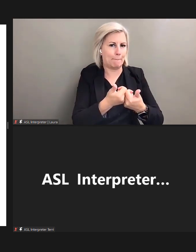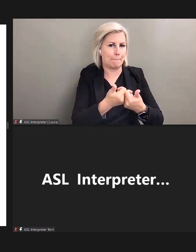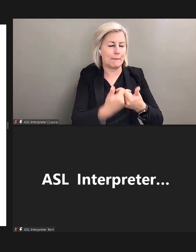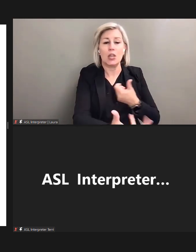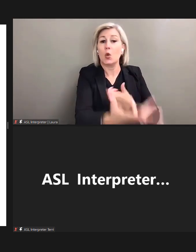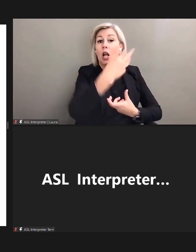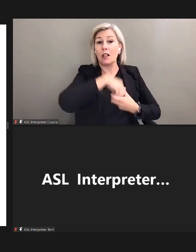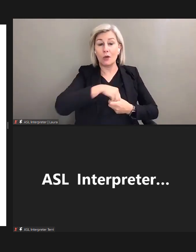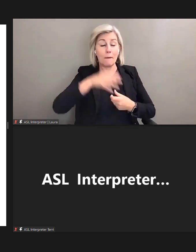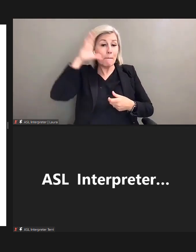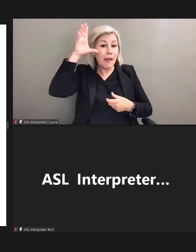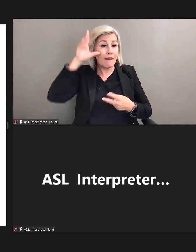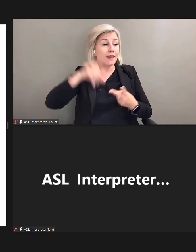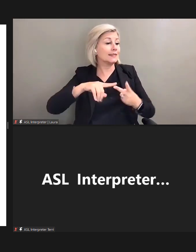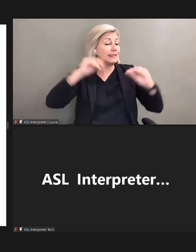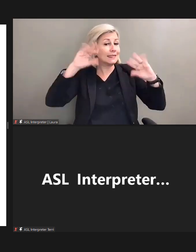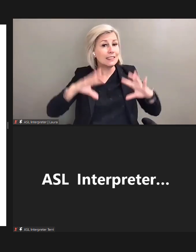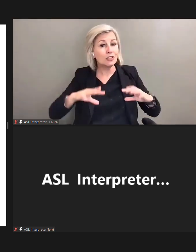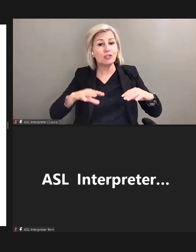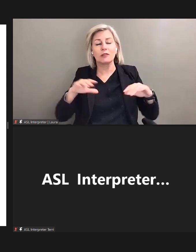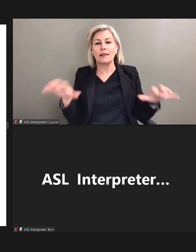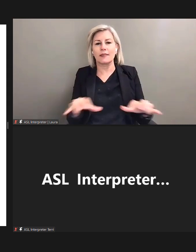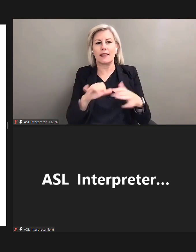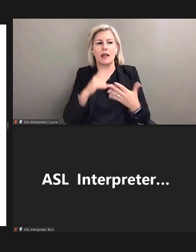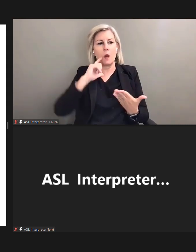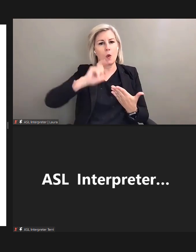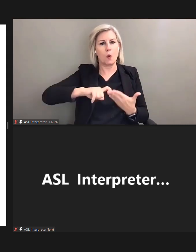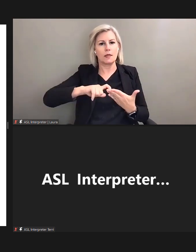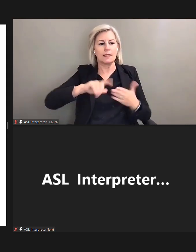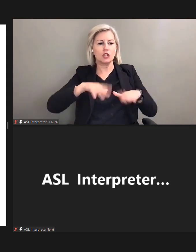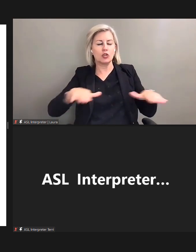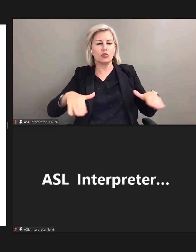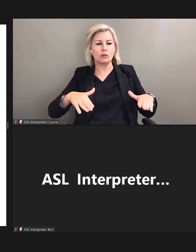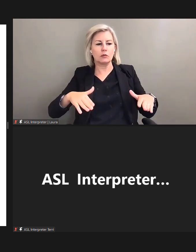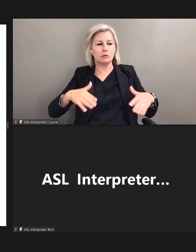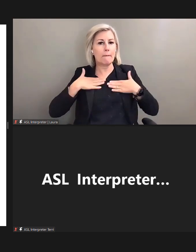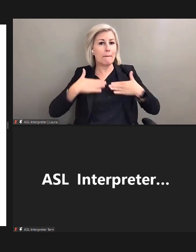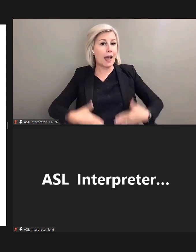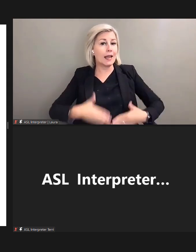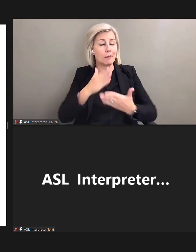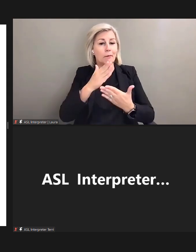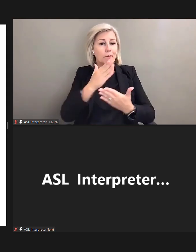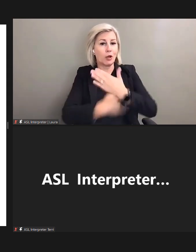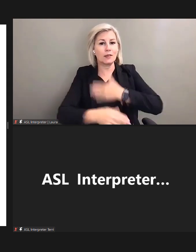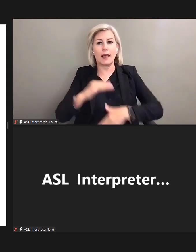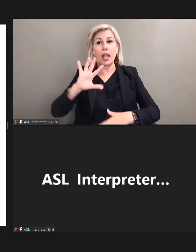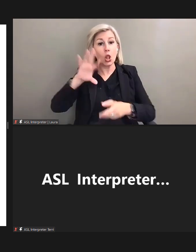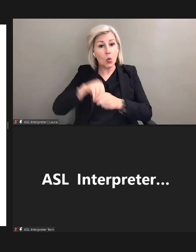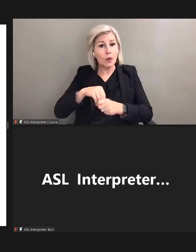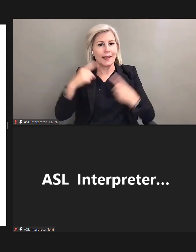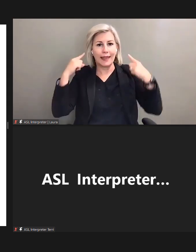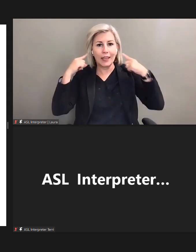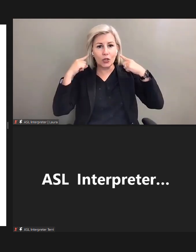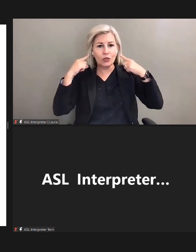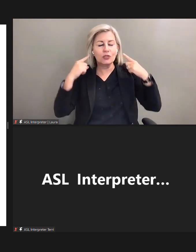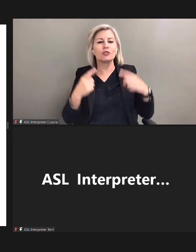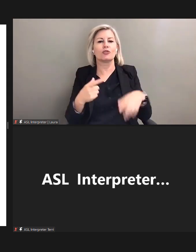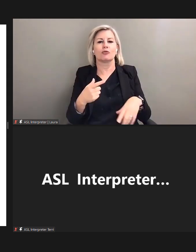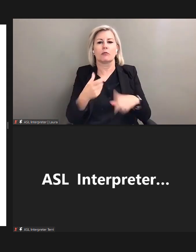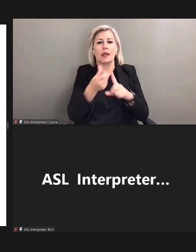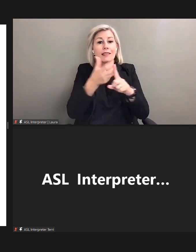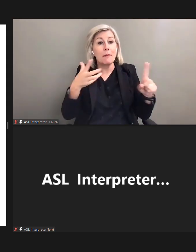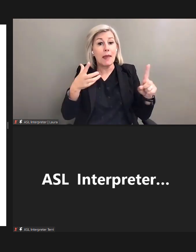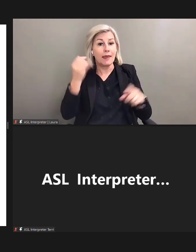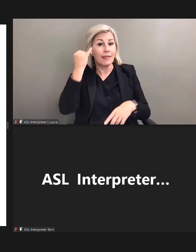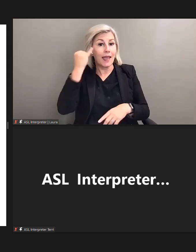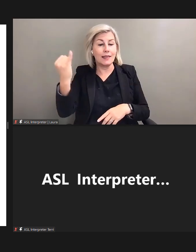and parents in some activities that include noticing the child's body parts, including their ears, and maybe expand on the